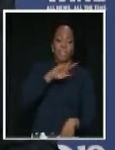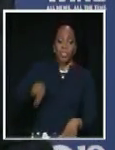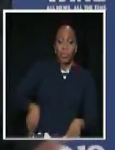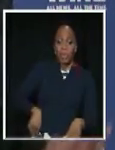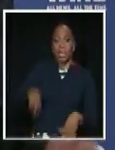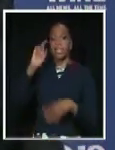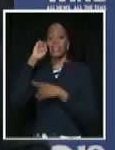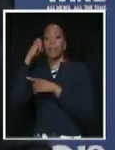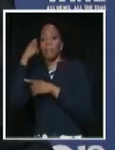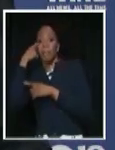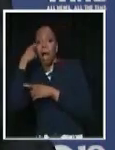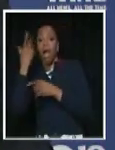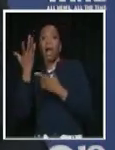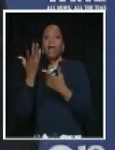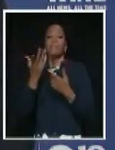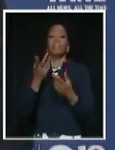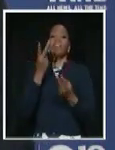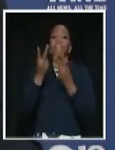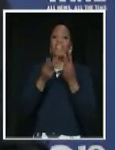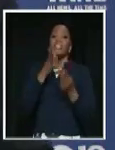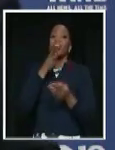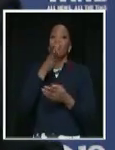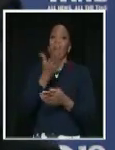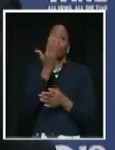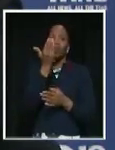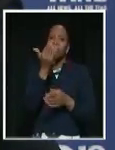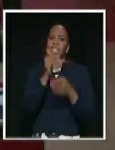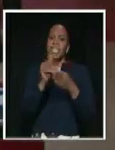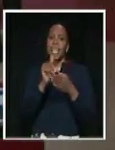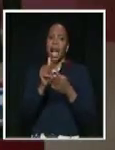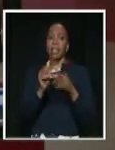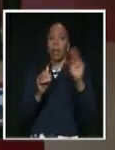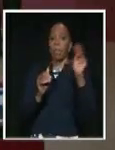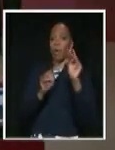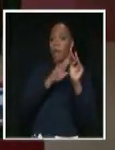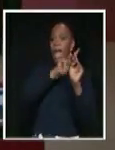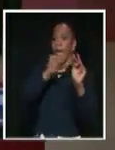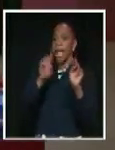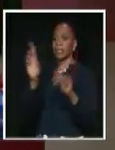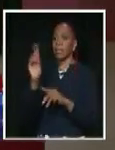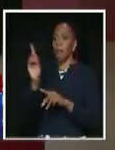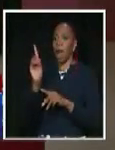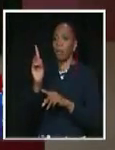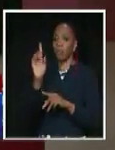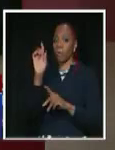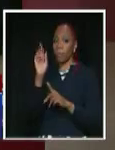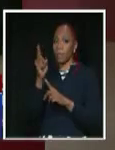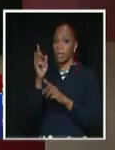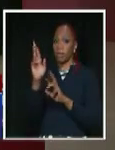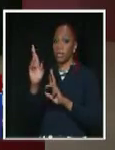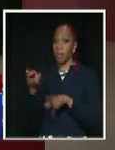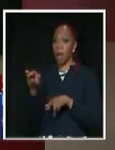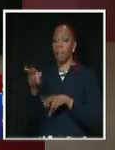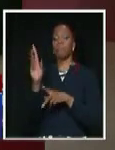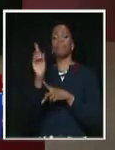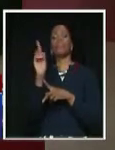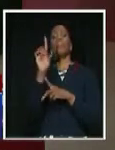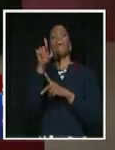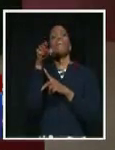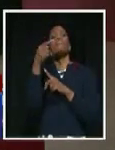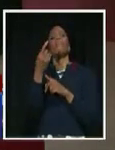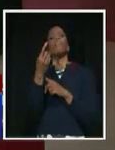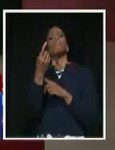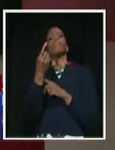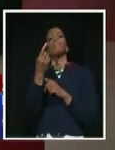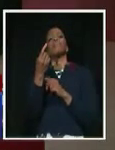visit Grandma, it costs $15. Same thing with the Verrazano Bridge. Thank you, sir. Mr. de Blasio, 1 minute to rebut. Well, first of all, you know, when Mr.